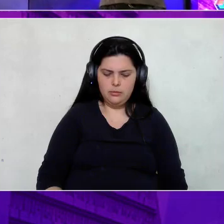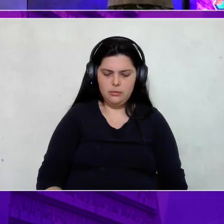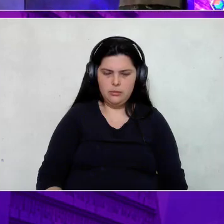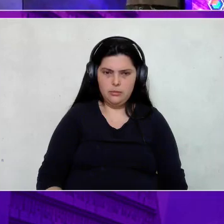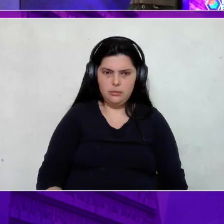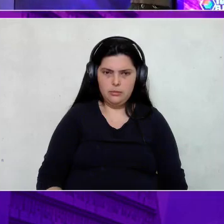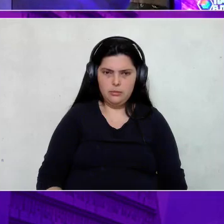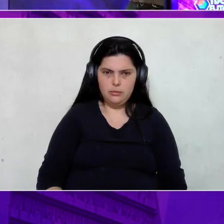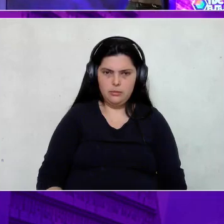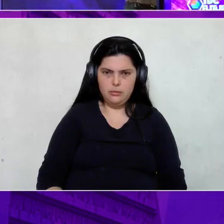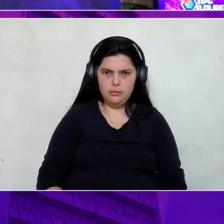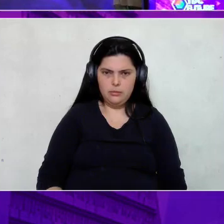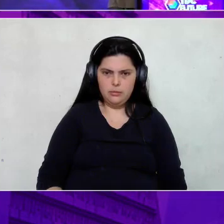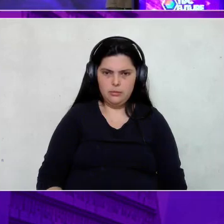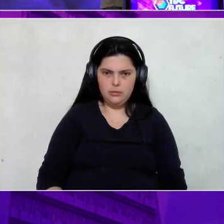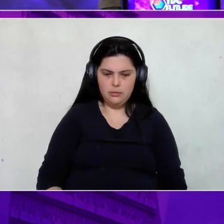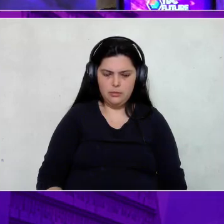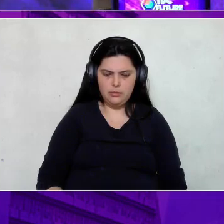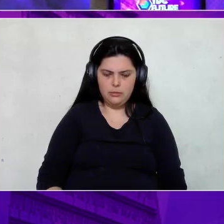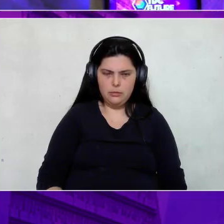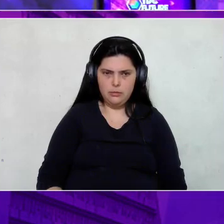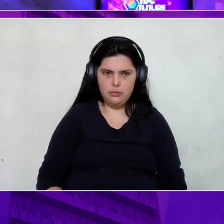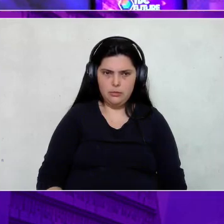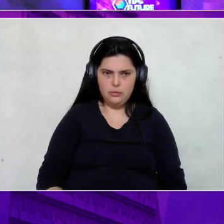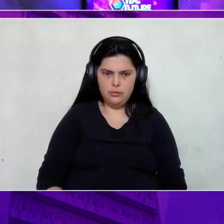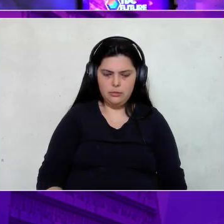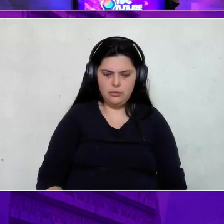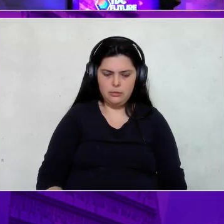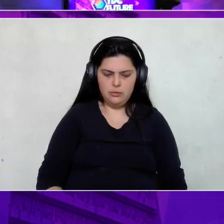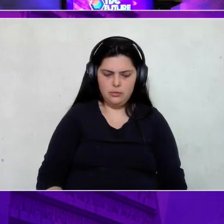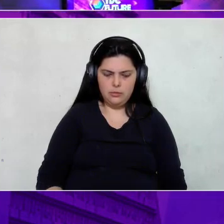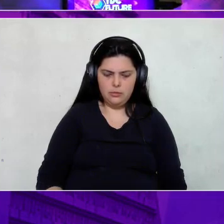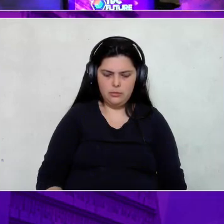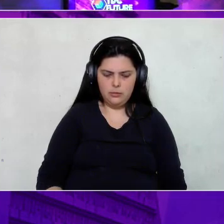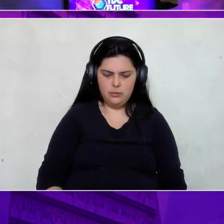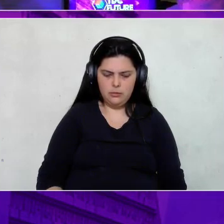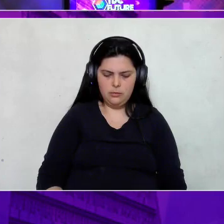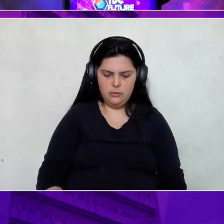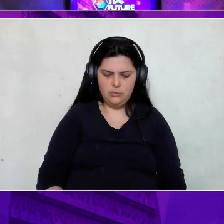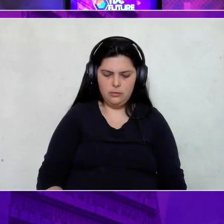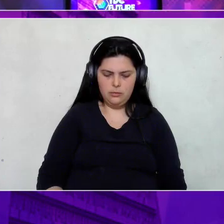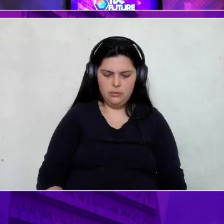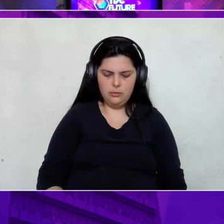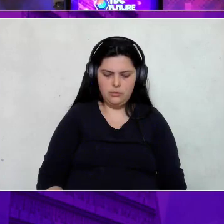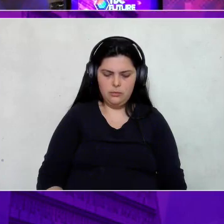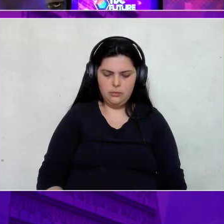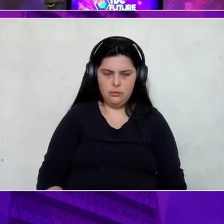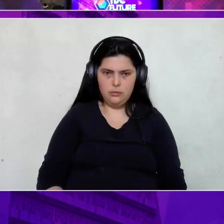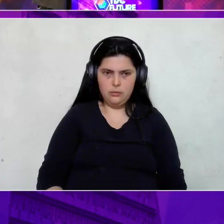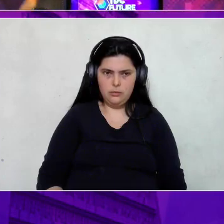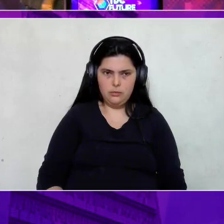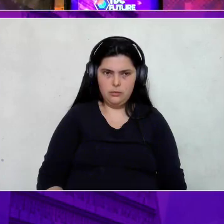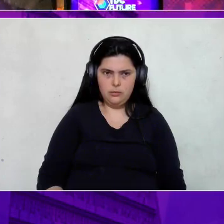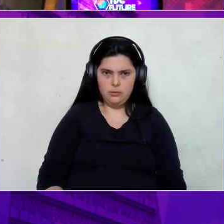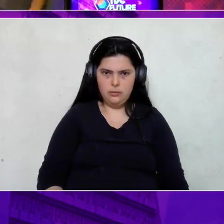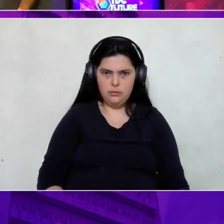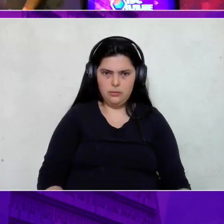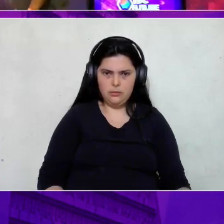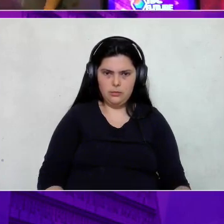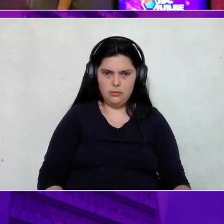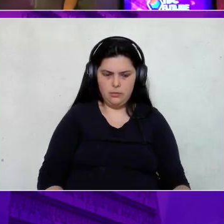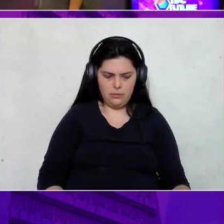employees directly to the customer. And 2, everyone is an entrepreneur, creating a culture